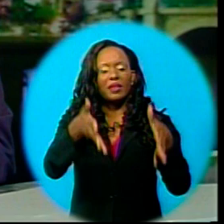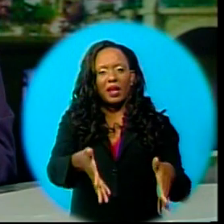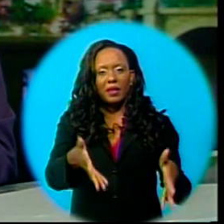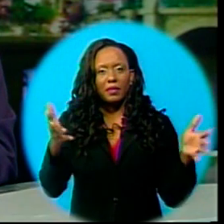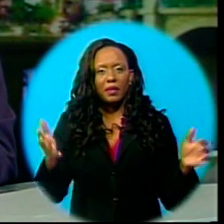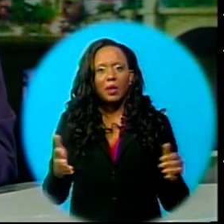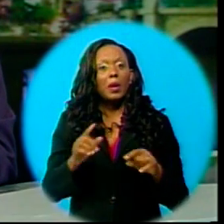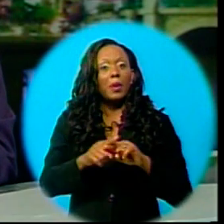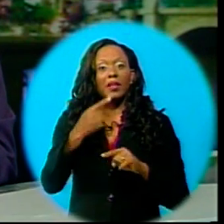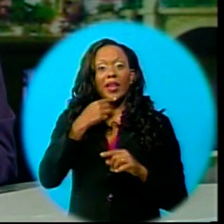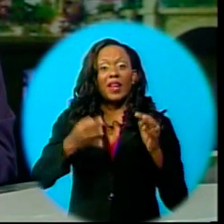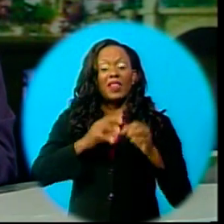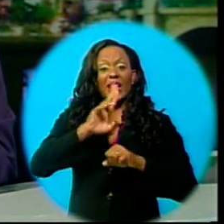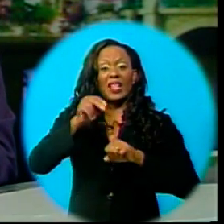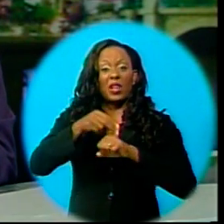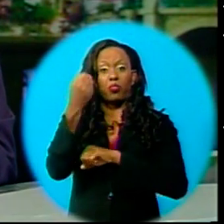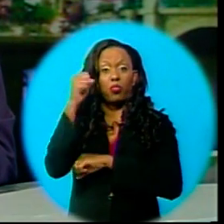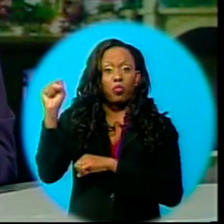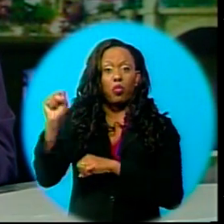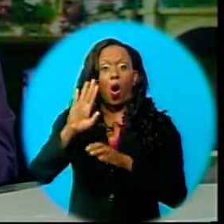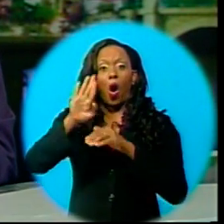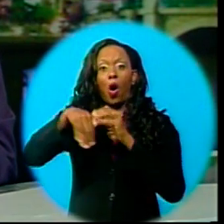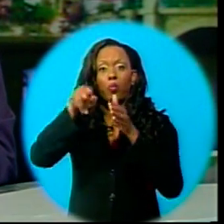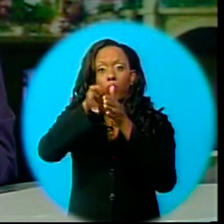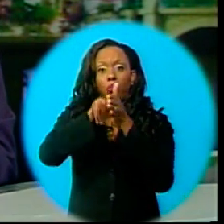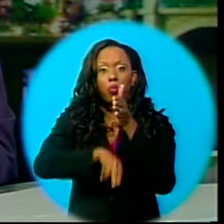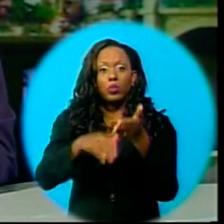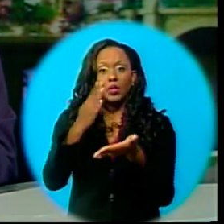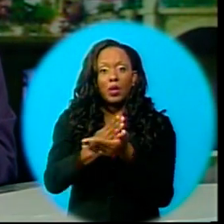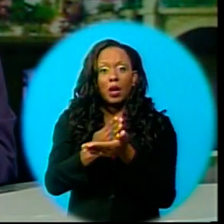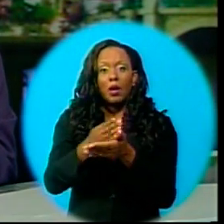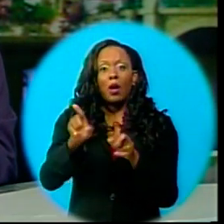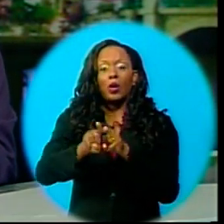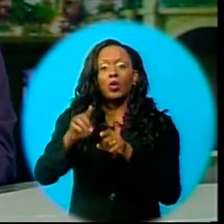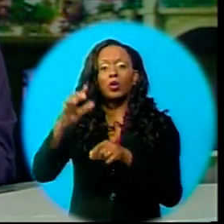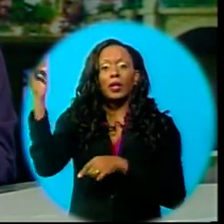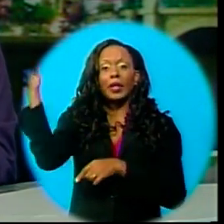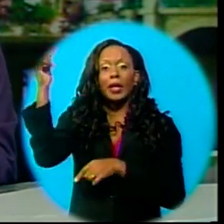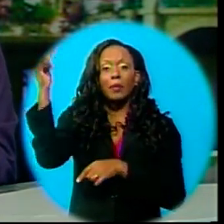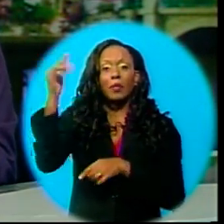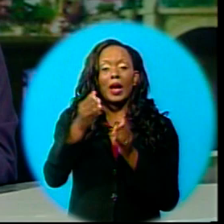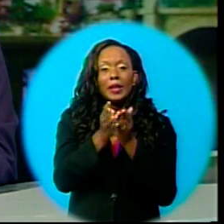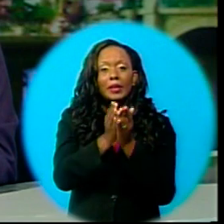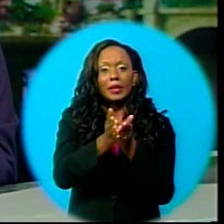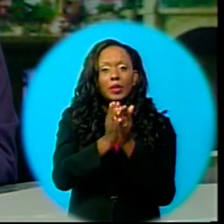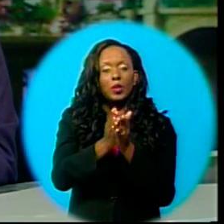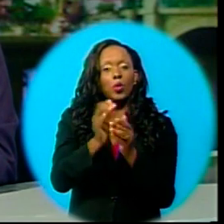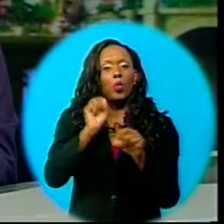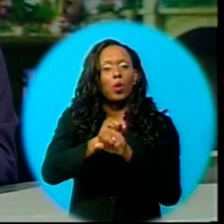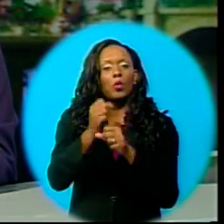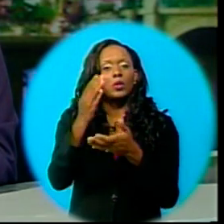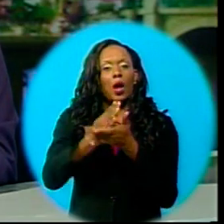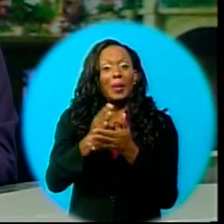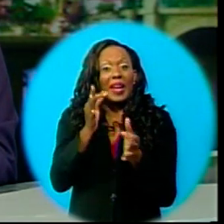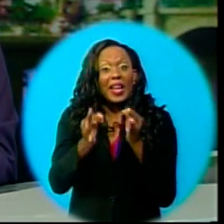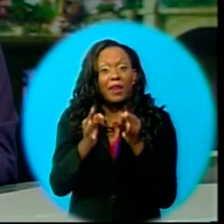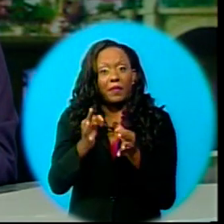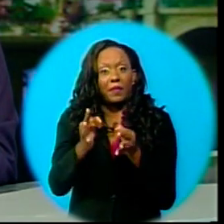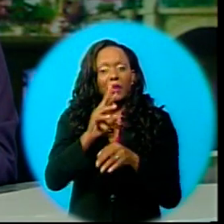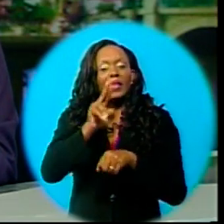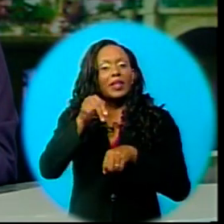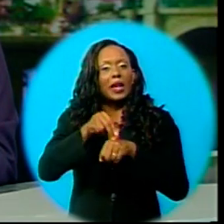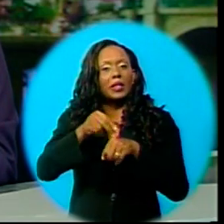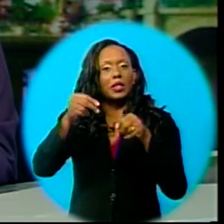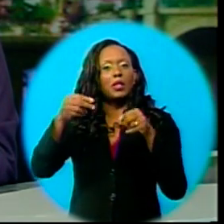national shutdown is ordered, burials will stop as will work at the air and sea ports. With